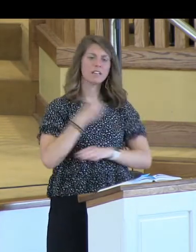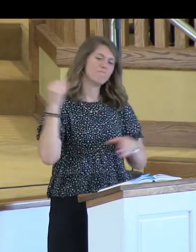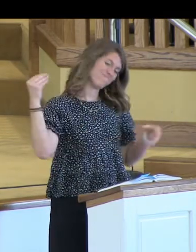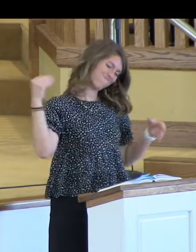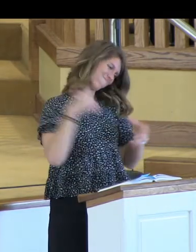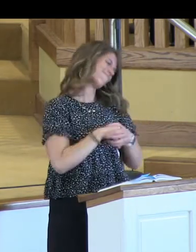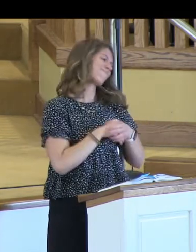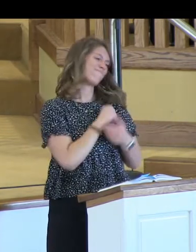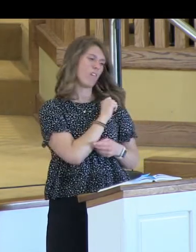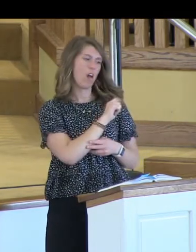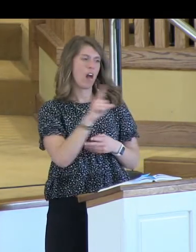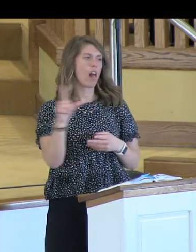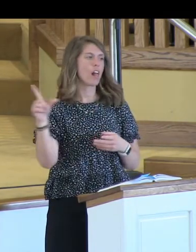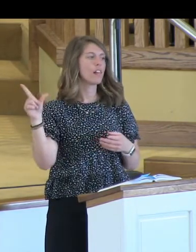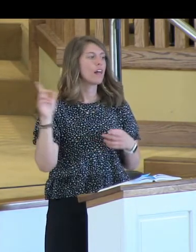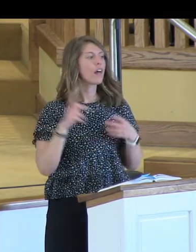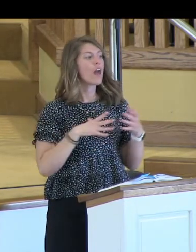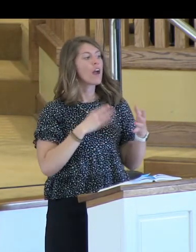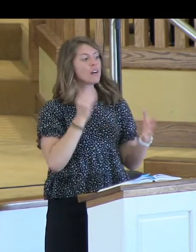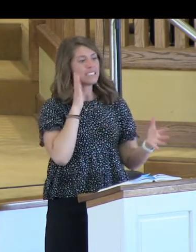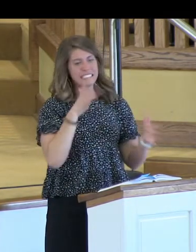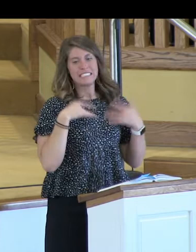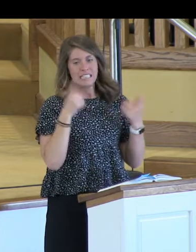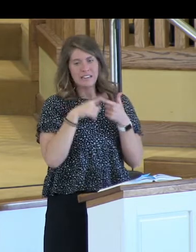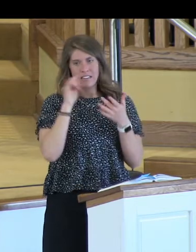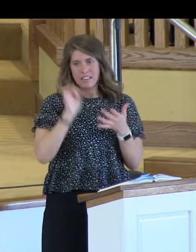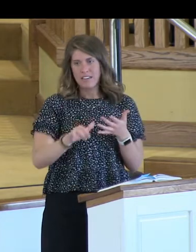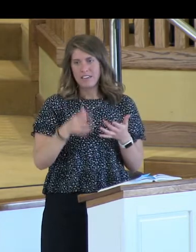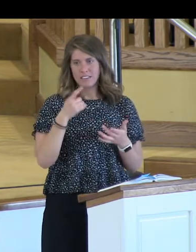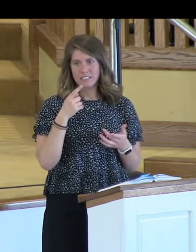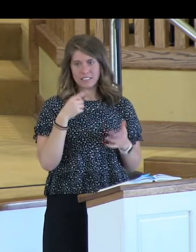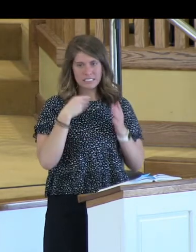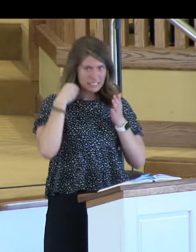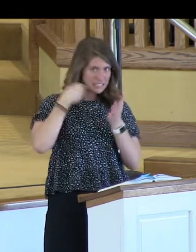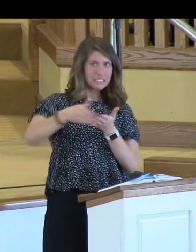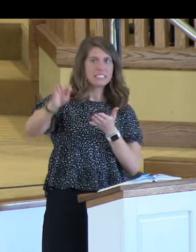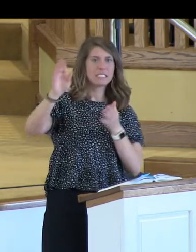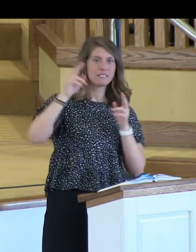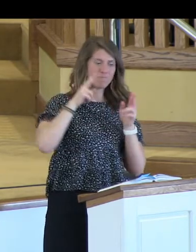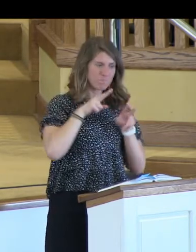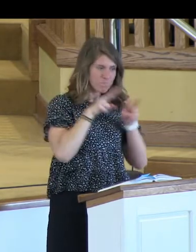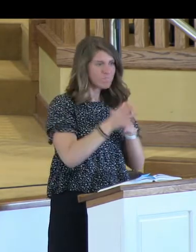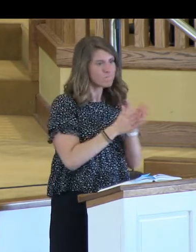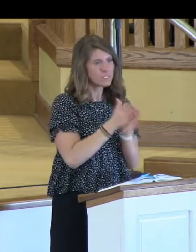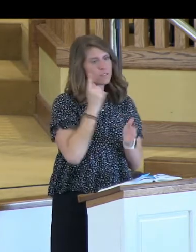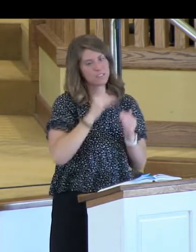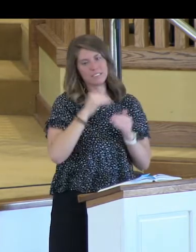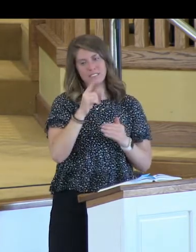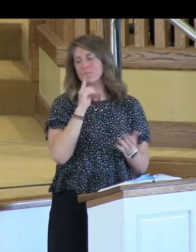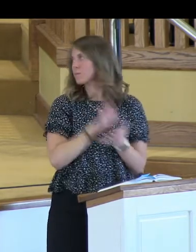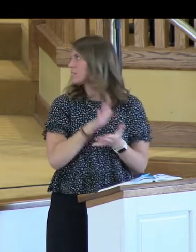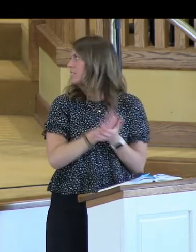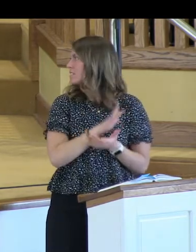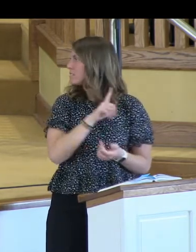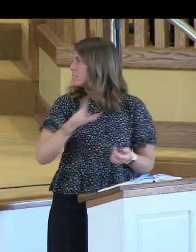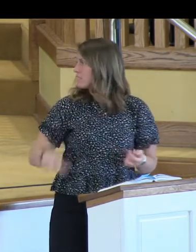all, and we'll be excited about it. Send them out and look forward to the next, okay? Praise